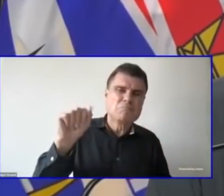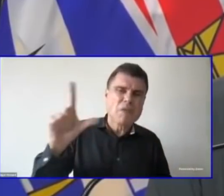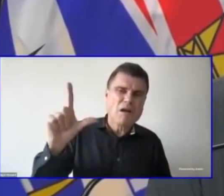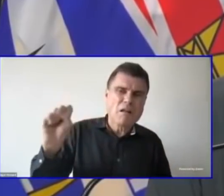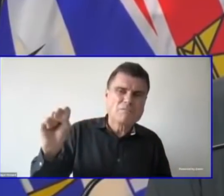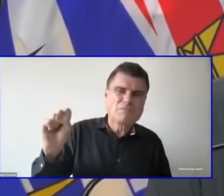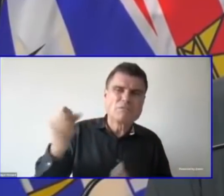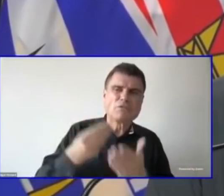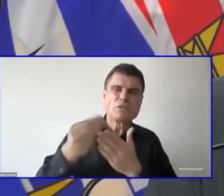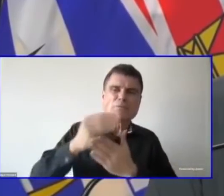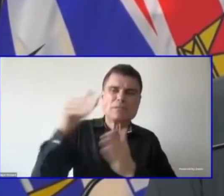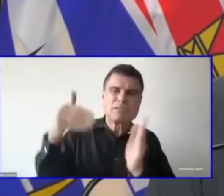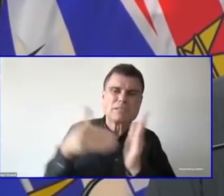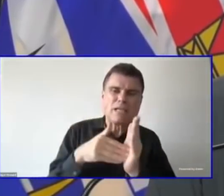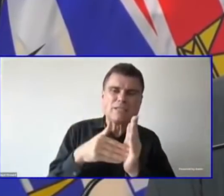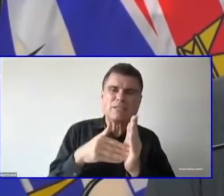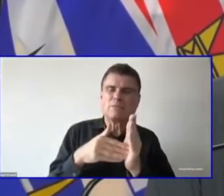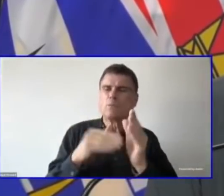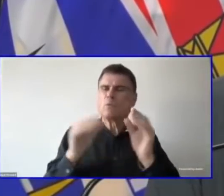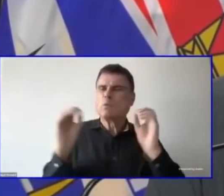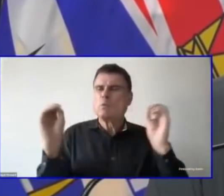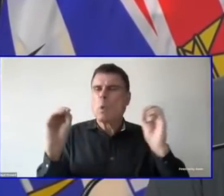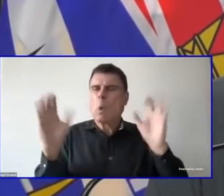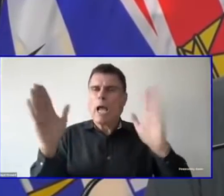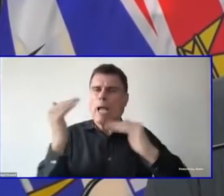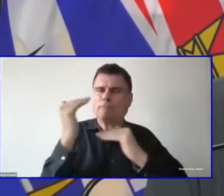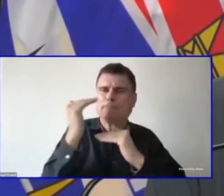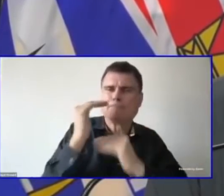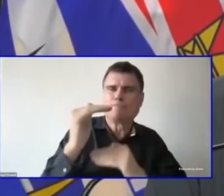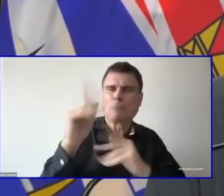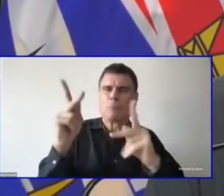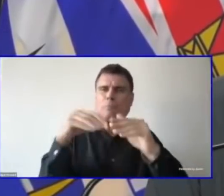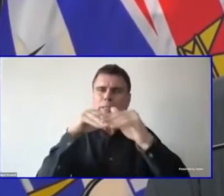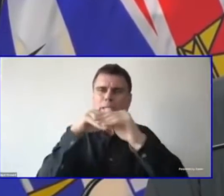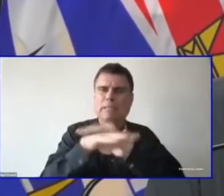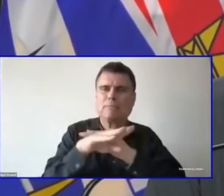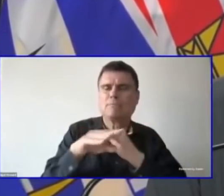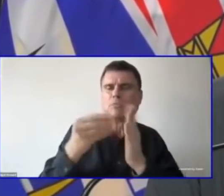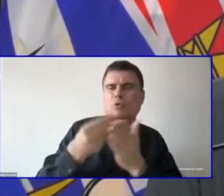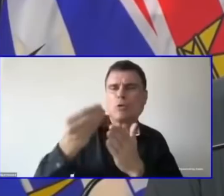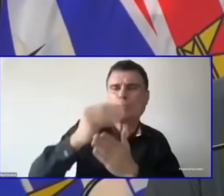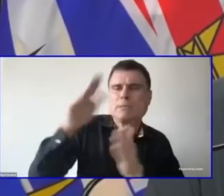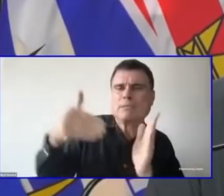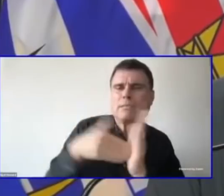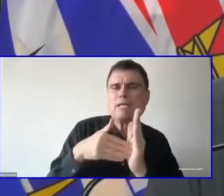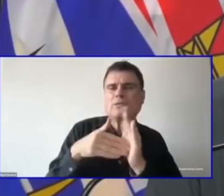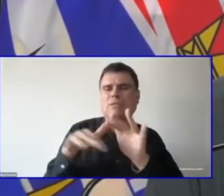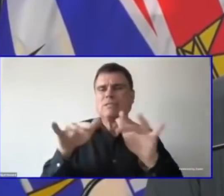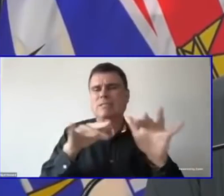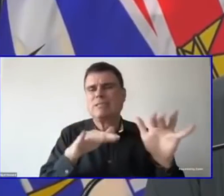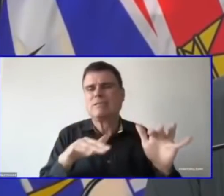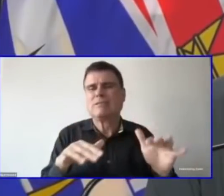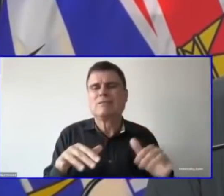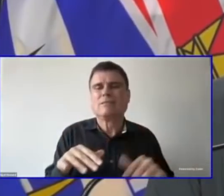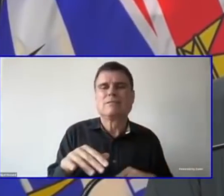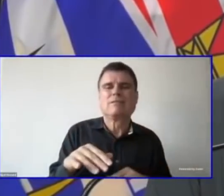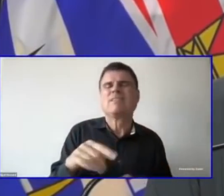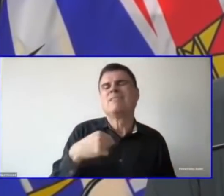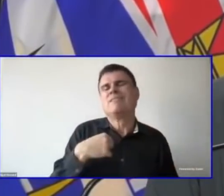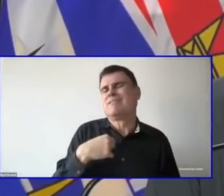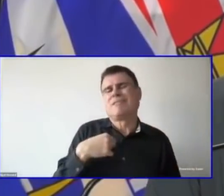there are no capacity controls, where there is no distancing, where people are sort of on top of each other. And I don't want to be a Grinch because it's